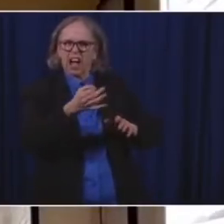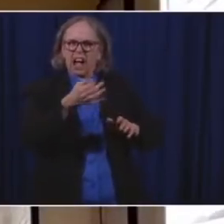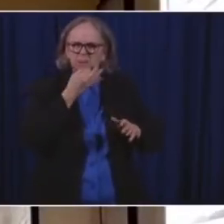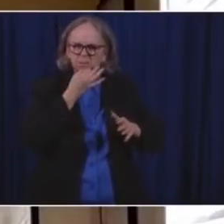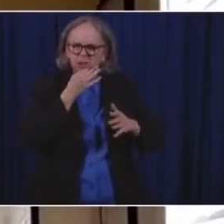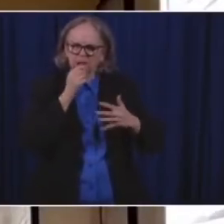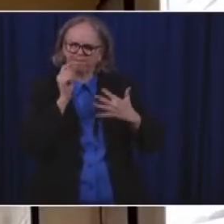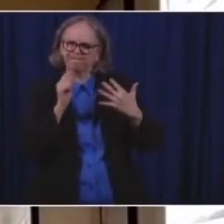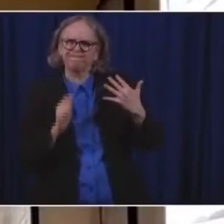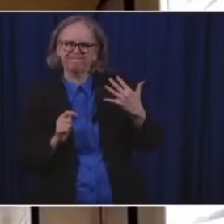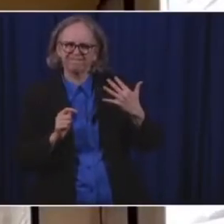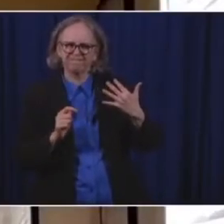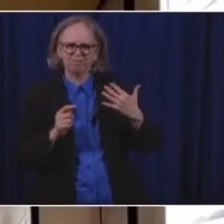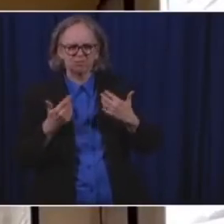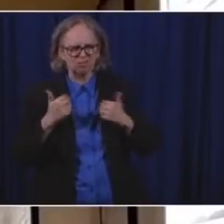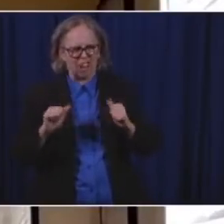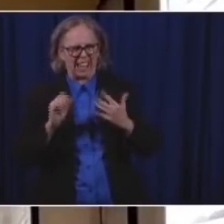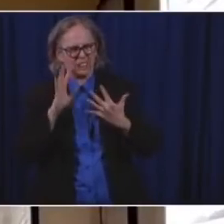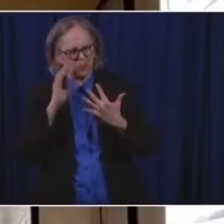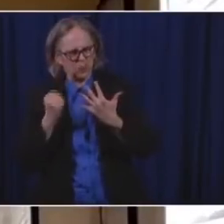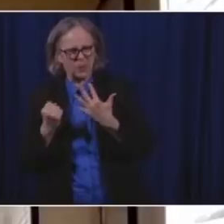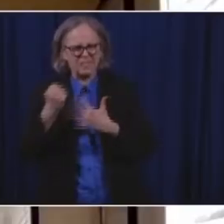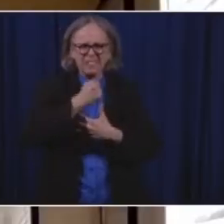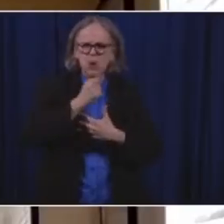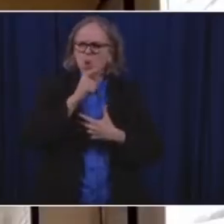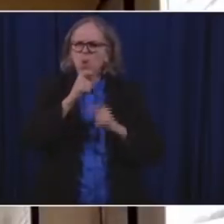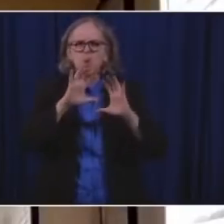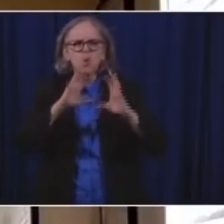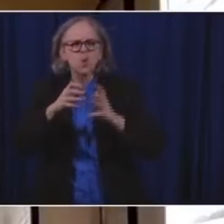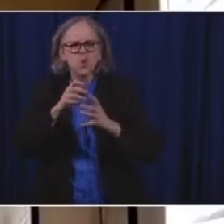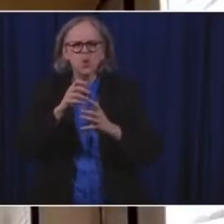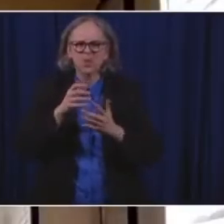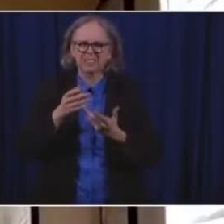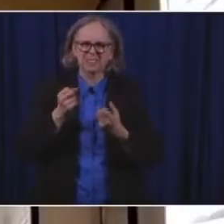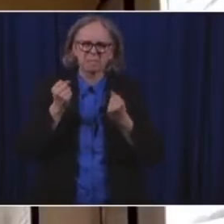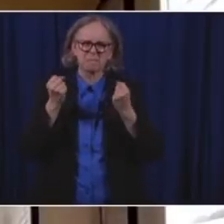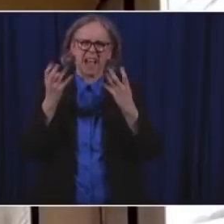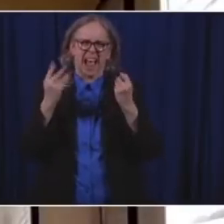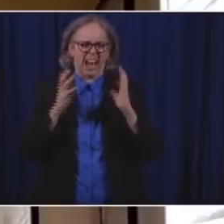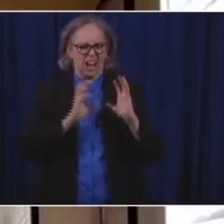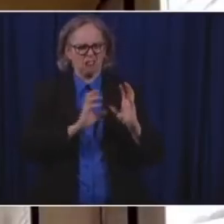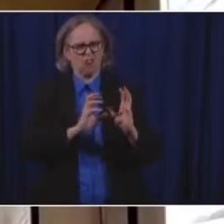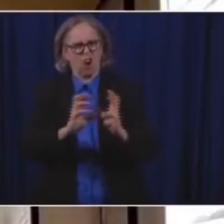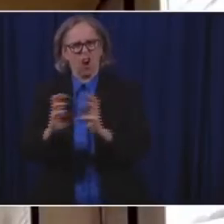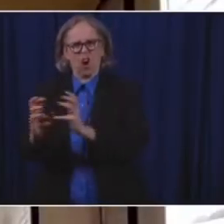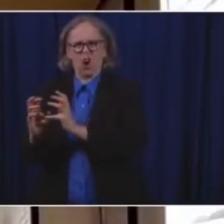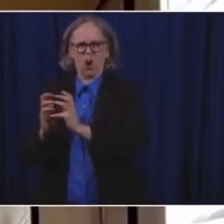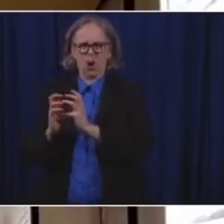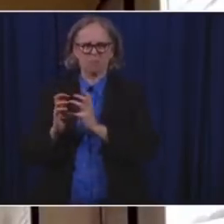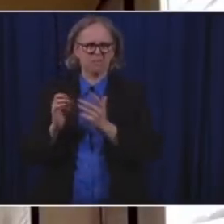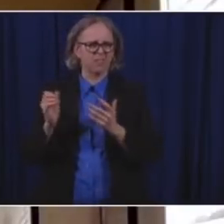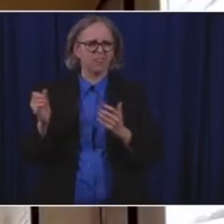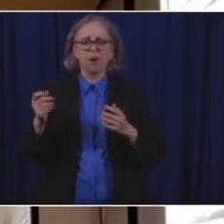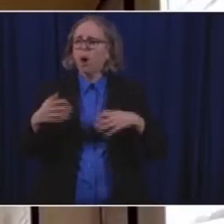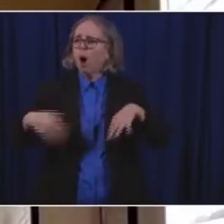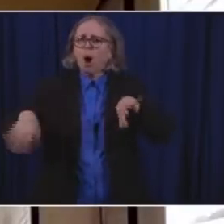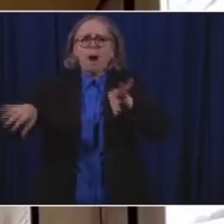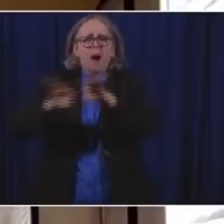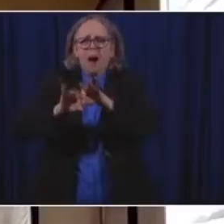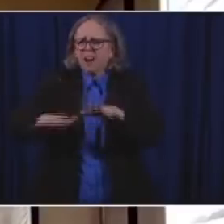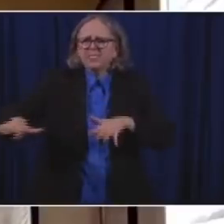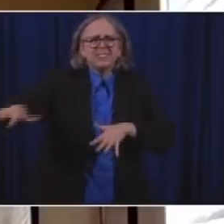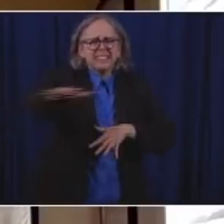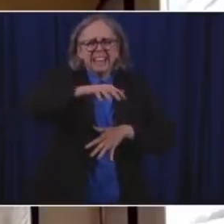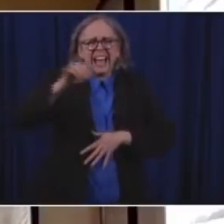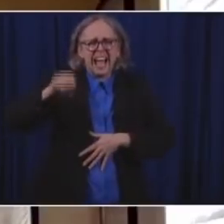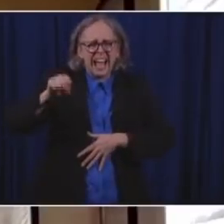prioritize among many groups in our society, all of whom are worthy of receiving this